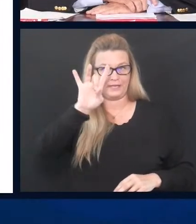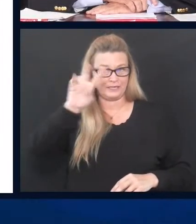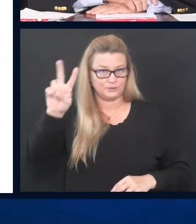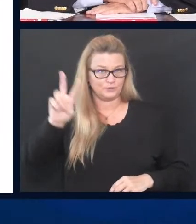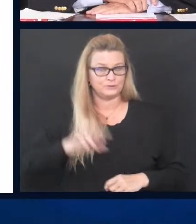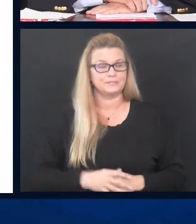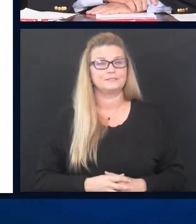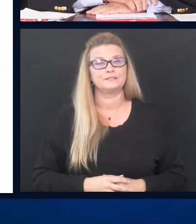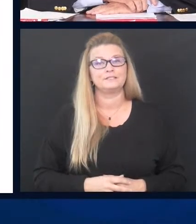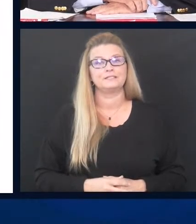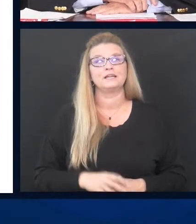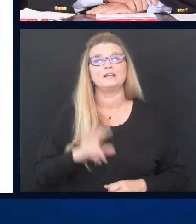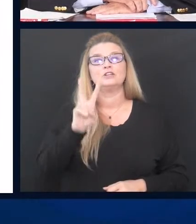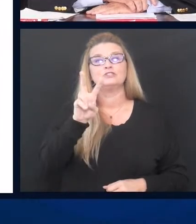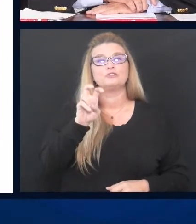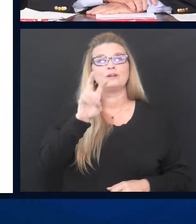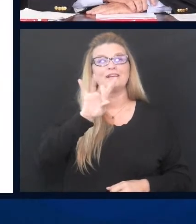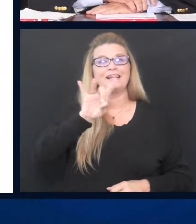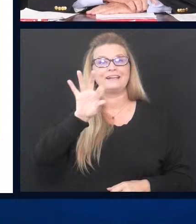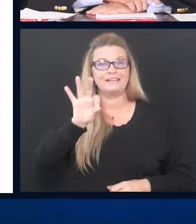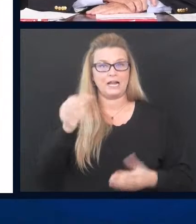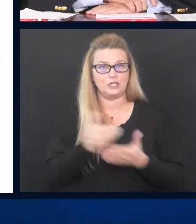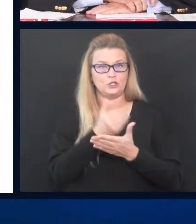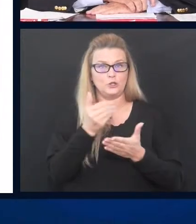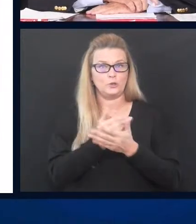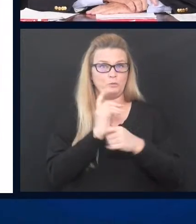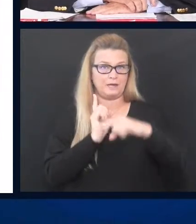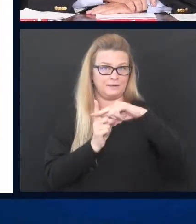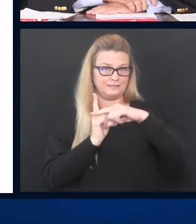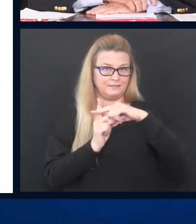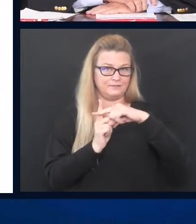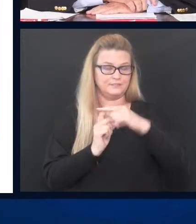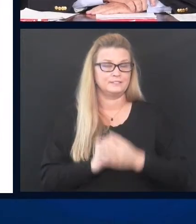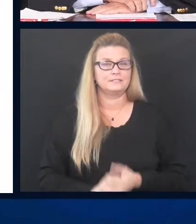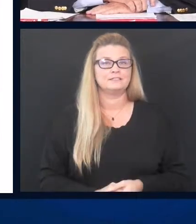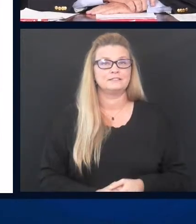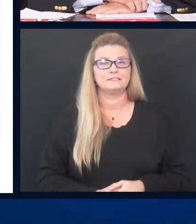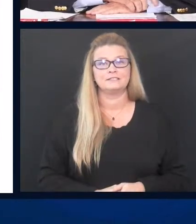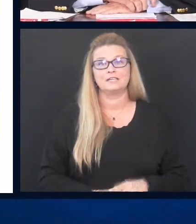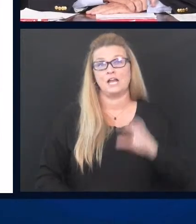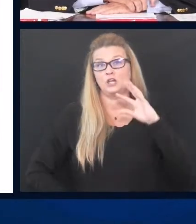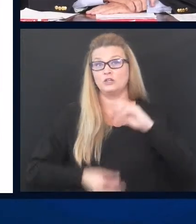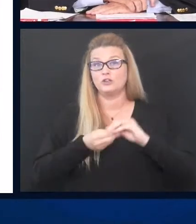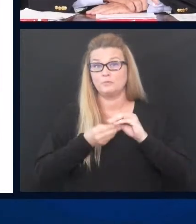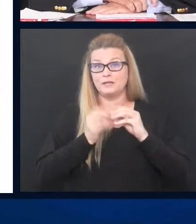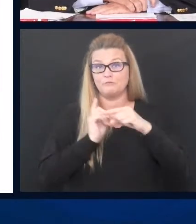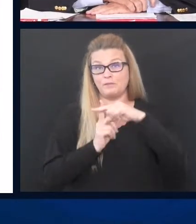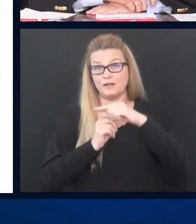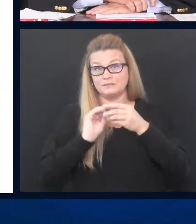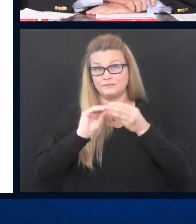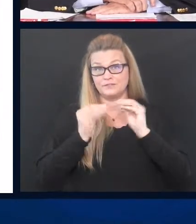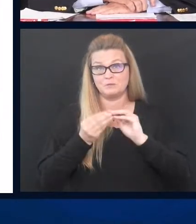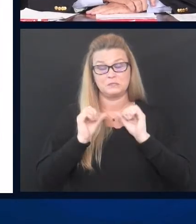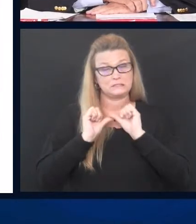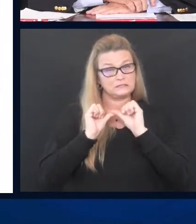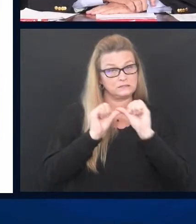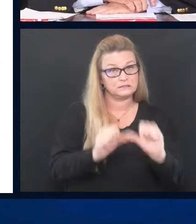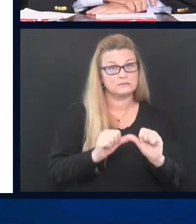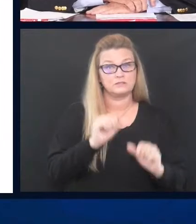6.82. We had 289 new positive cases. Our cumulative positive still holds steady